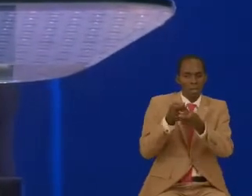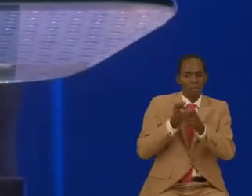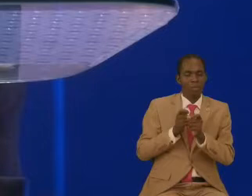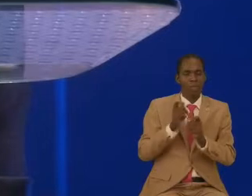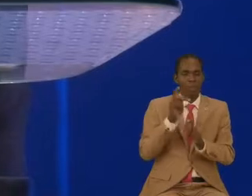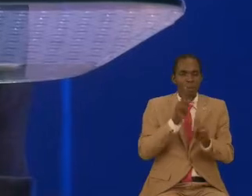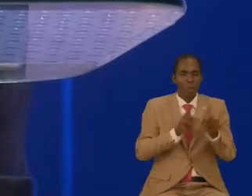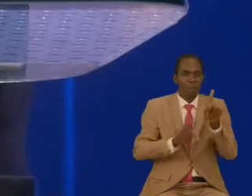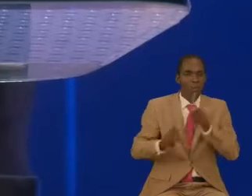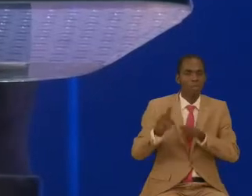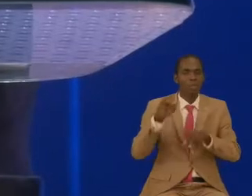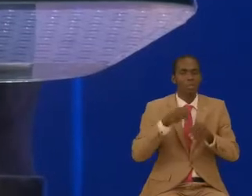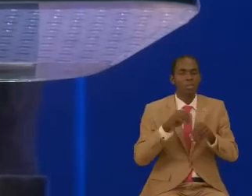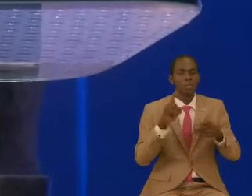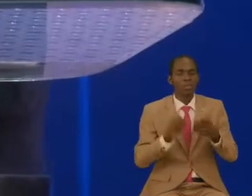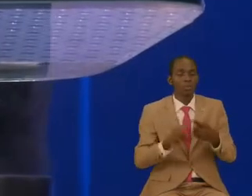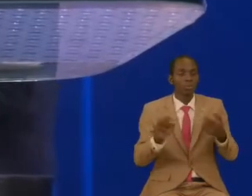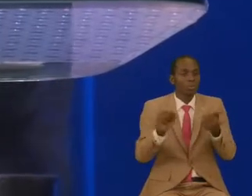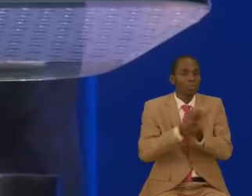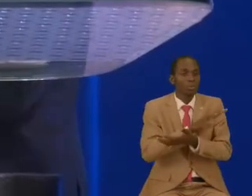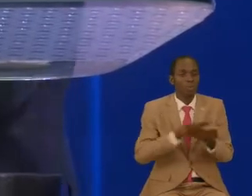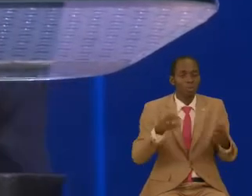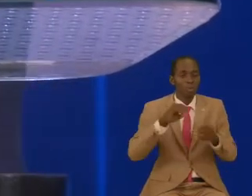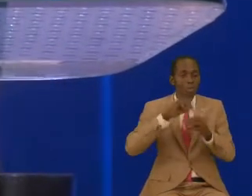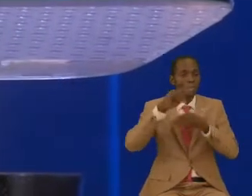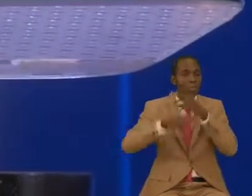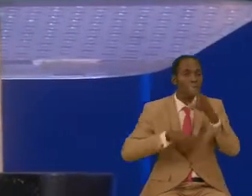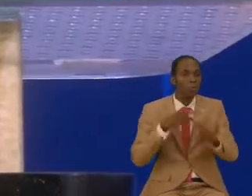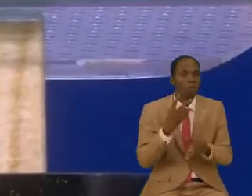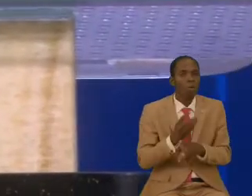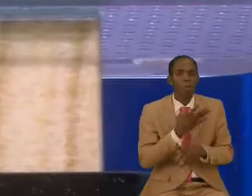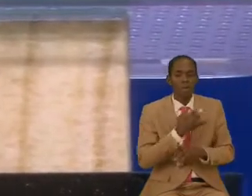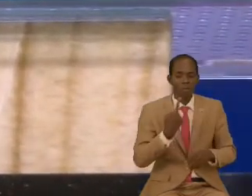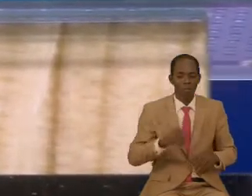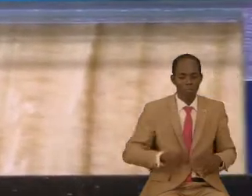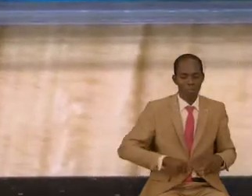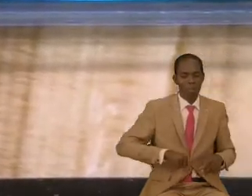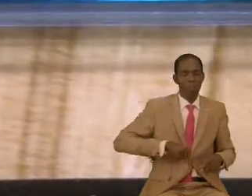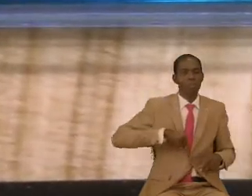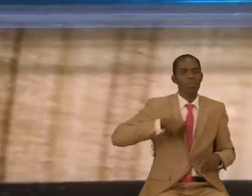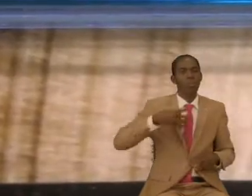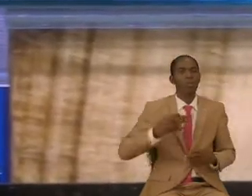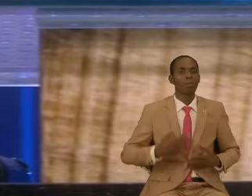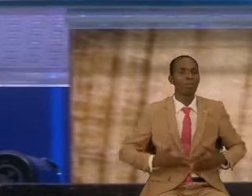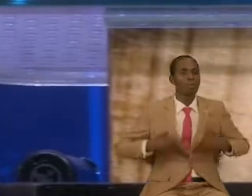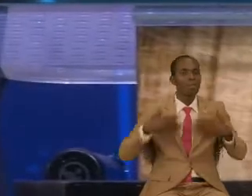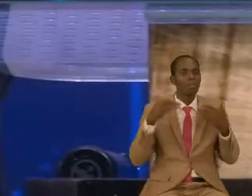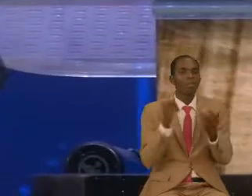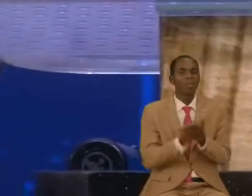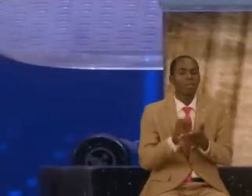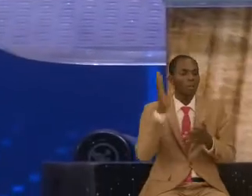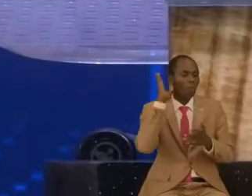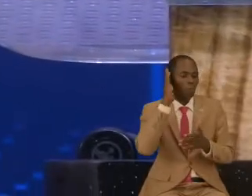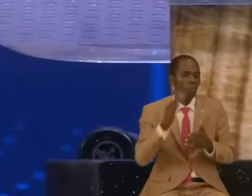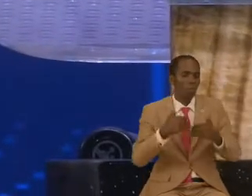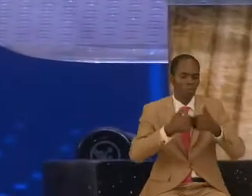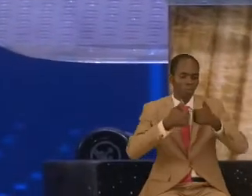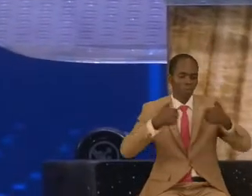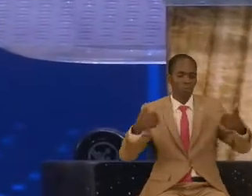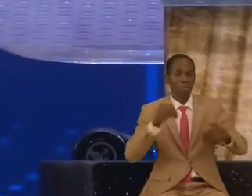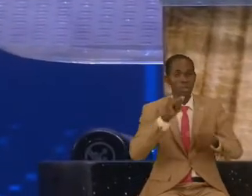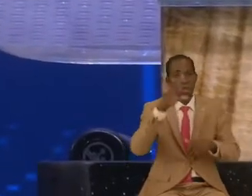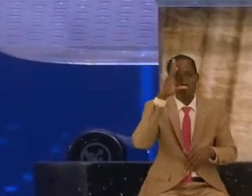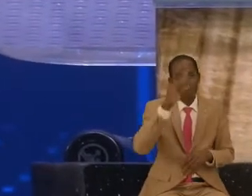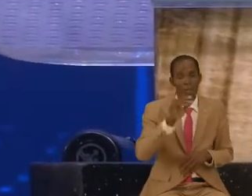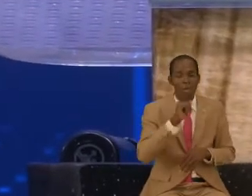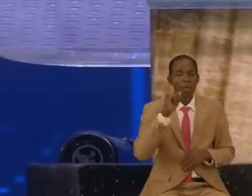people into destruction in the world, and the pride of life that will separate a man, a